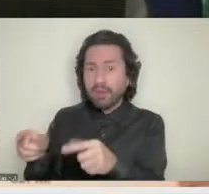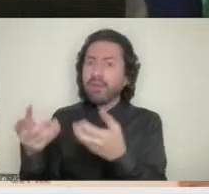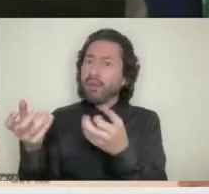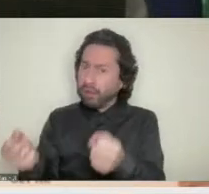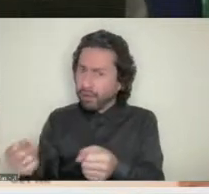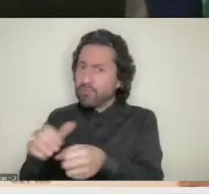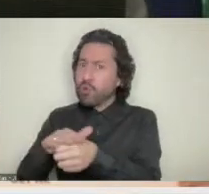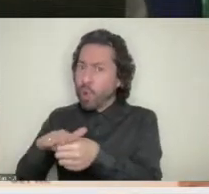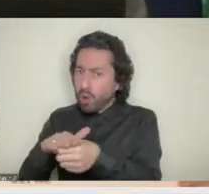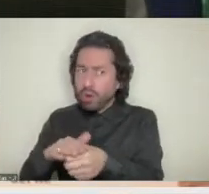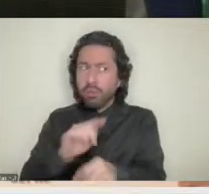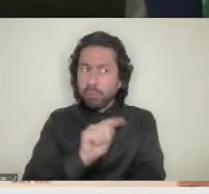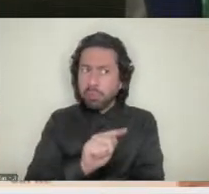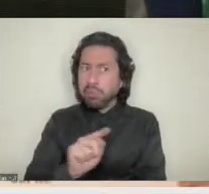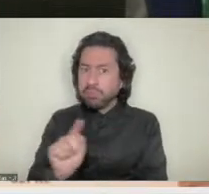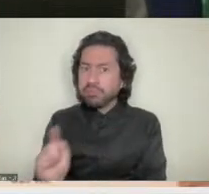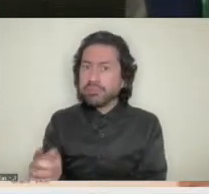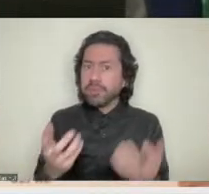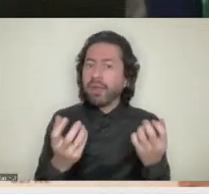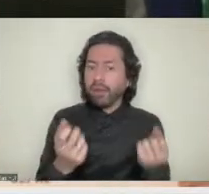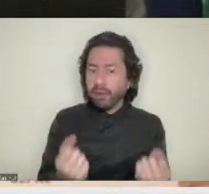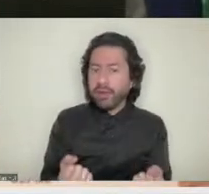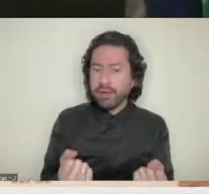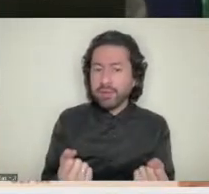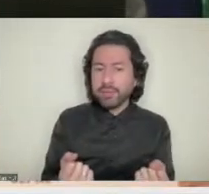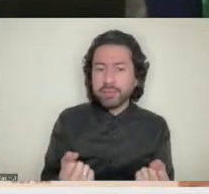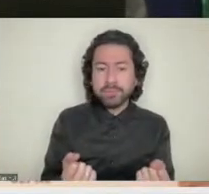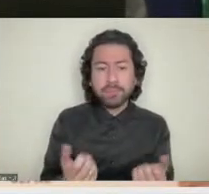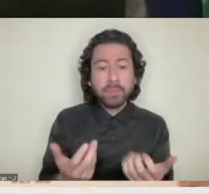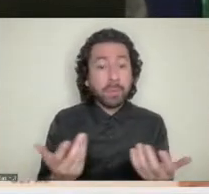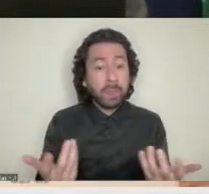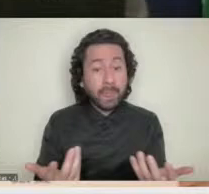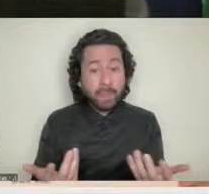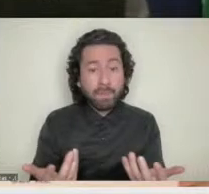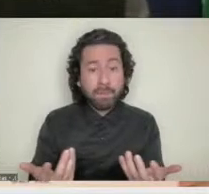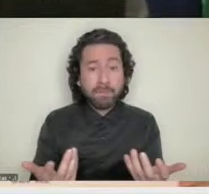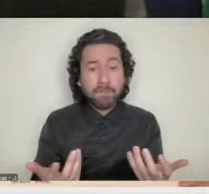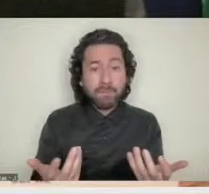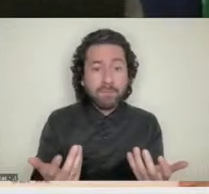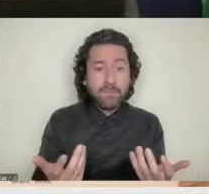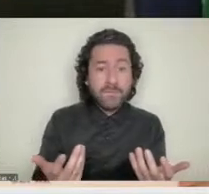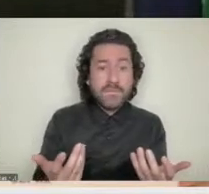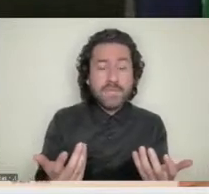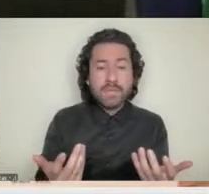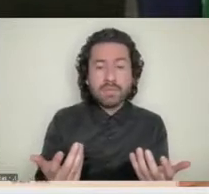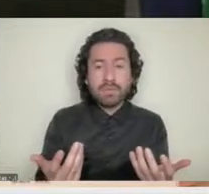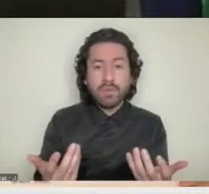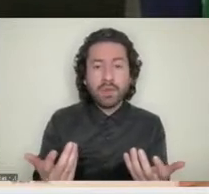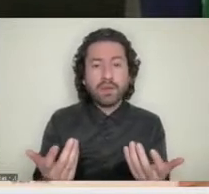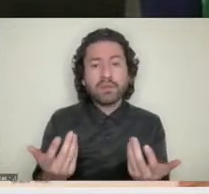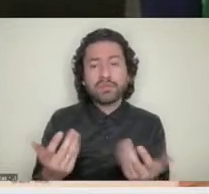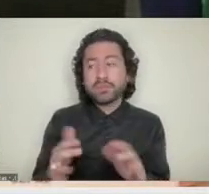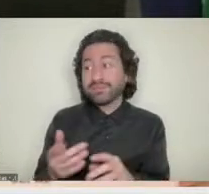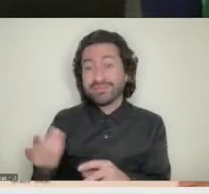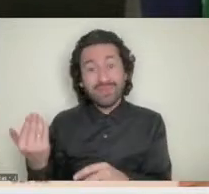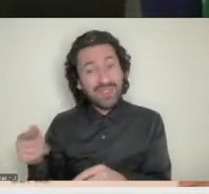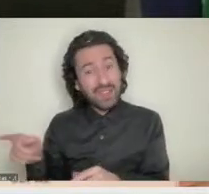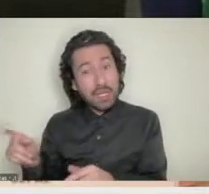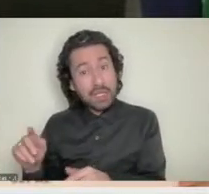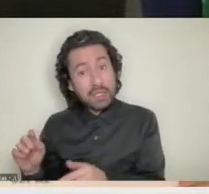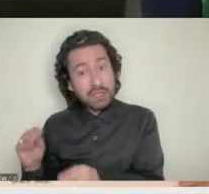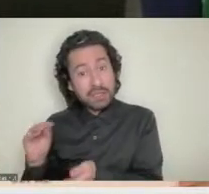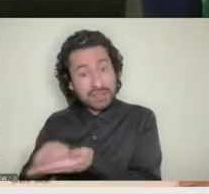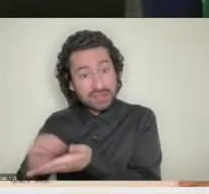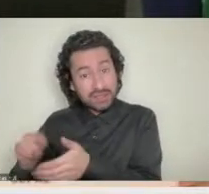which has a very strong local presence in many places. What the Undersecretary Osvaldo